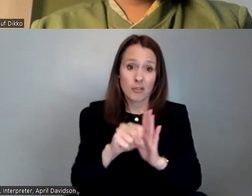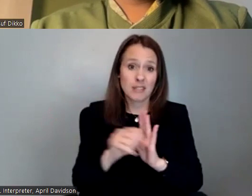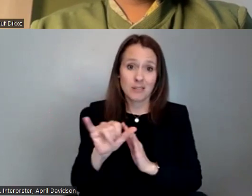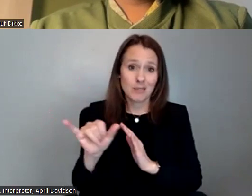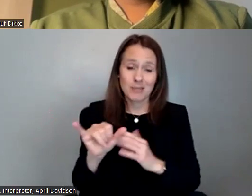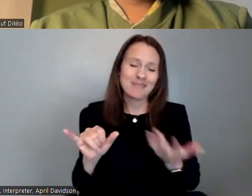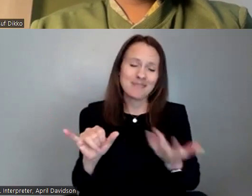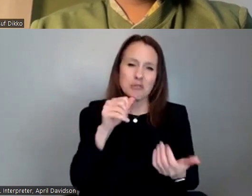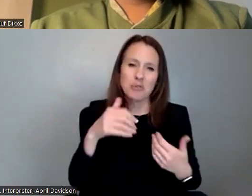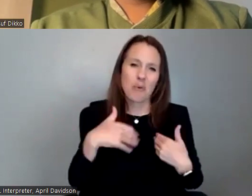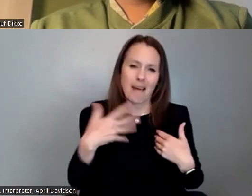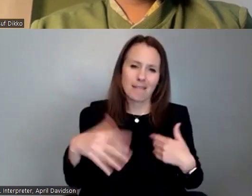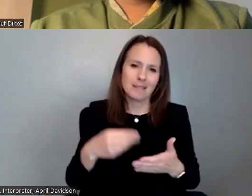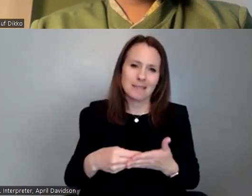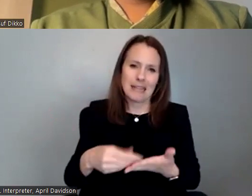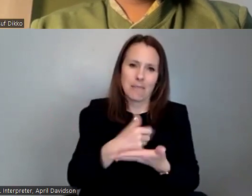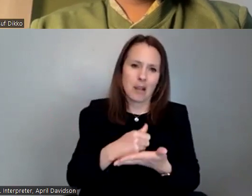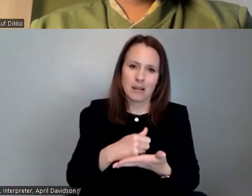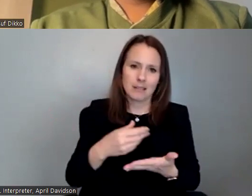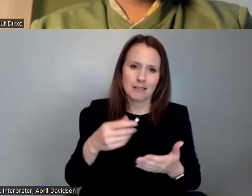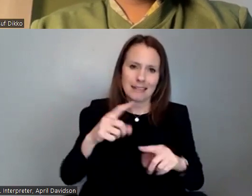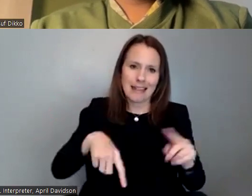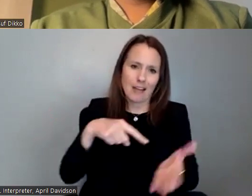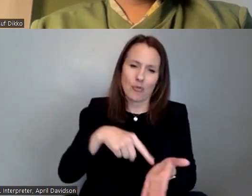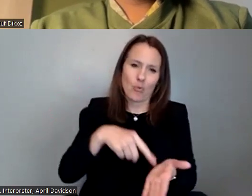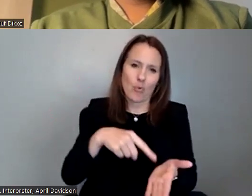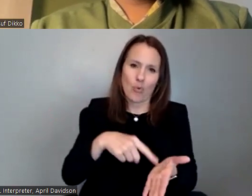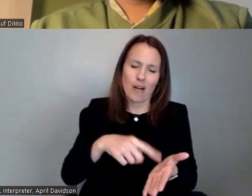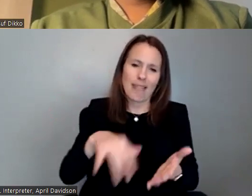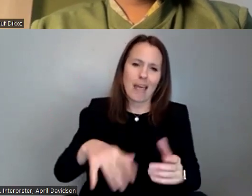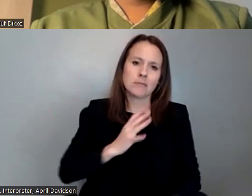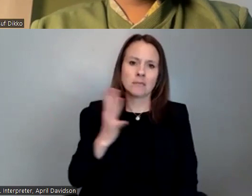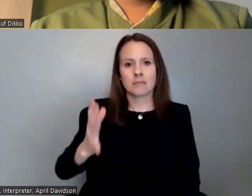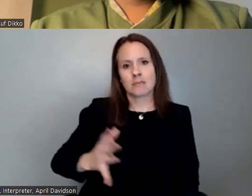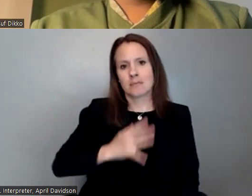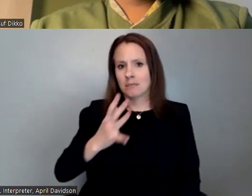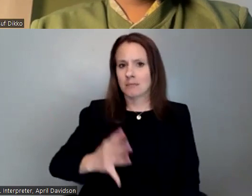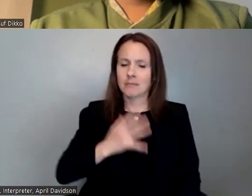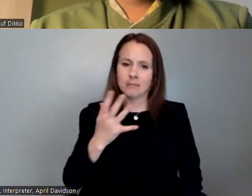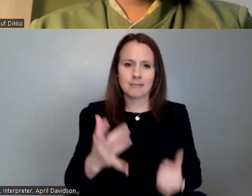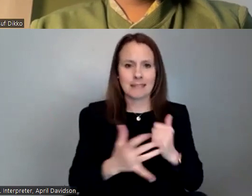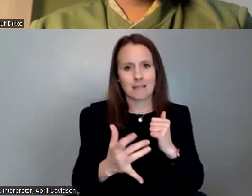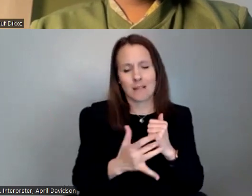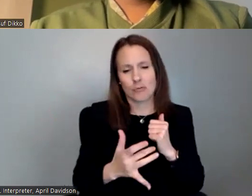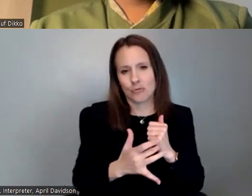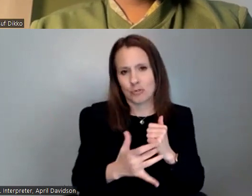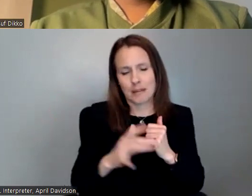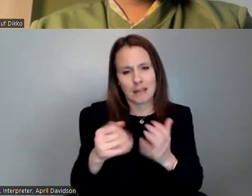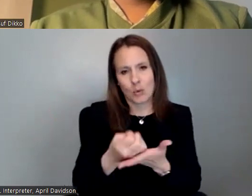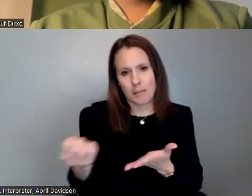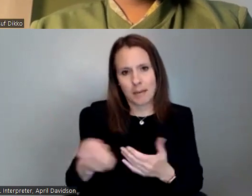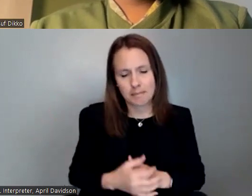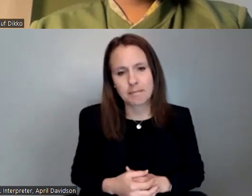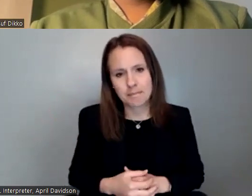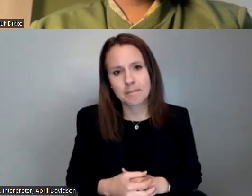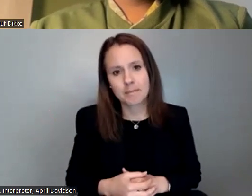just don't have that kind of income to be able to get their hands on those types of equipment. And